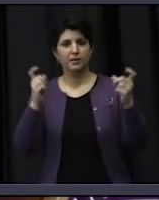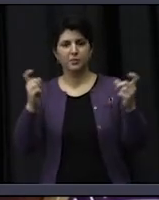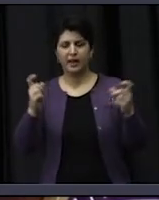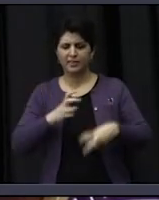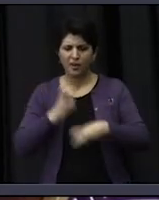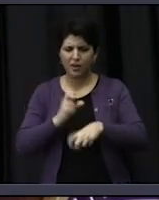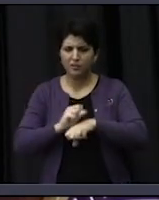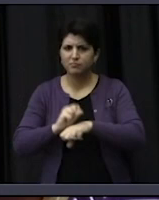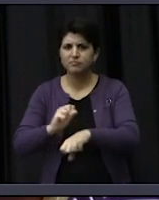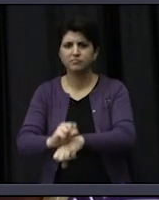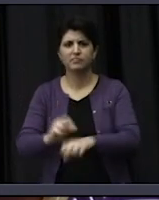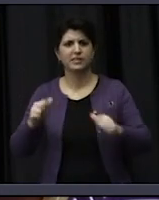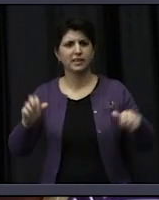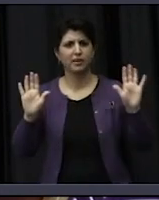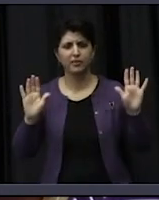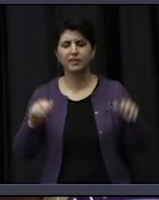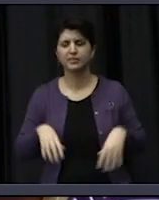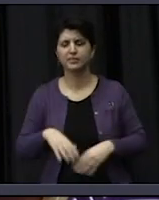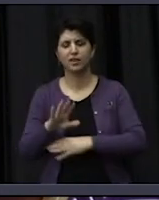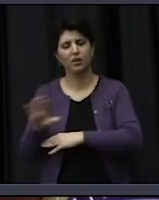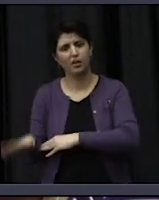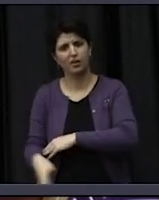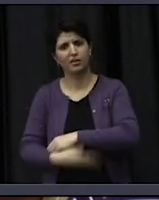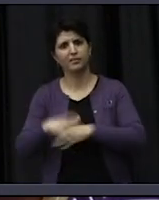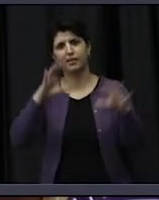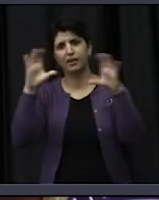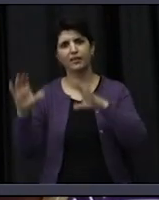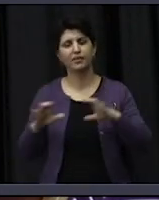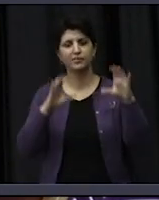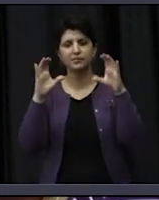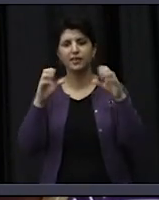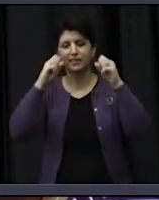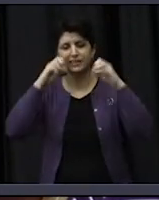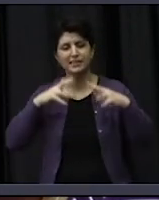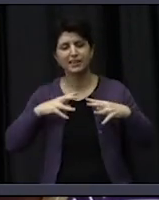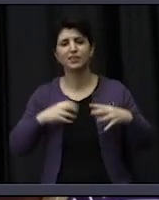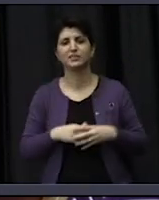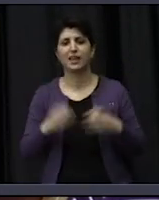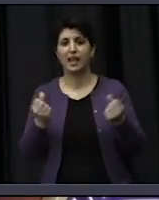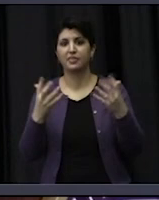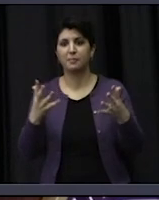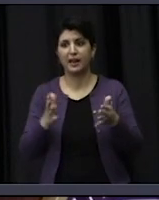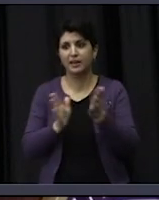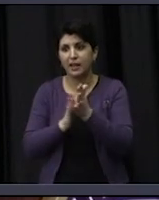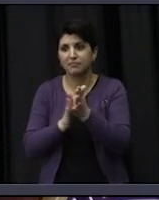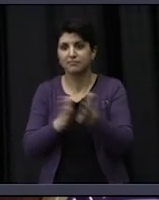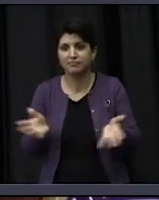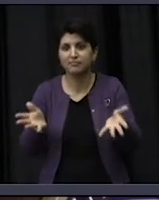hardships, sacrifices, long nights, the countless tears, and the many pep talks to keep